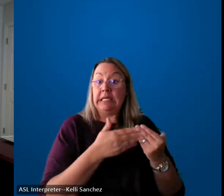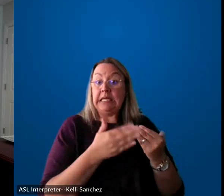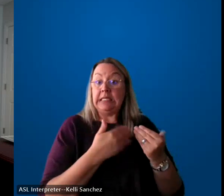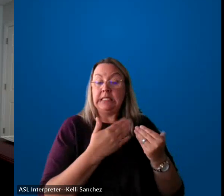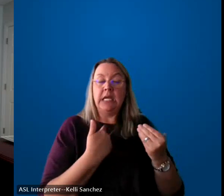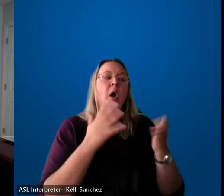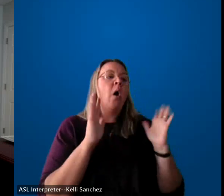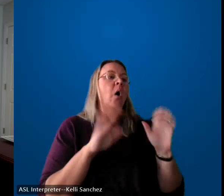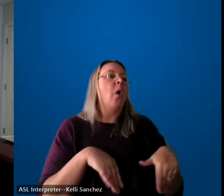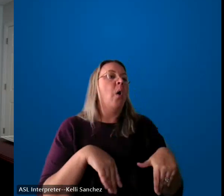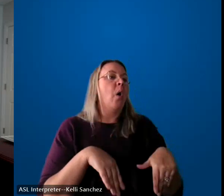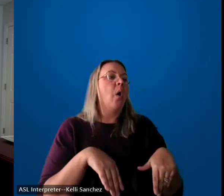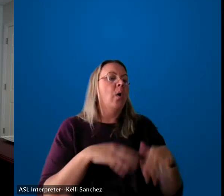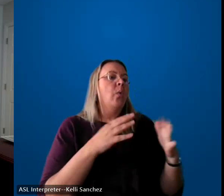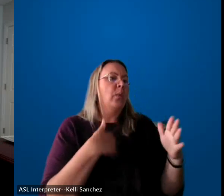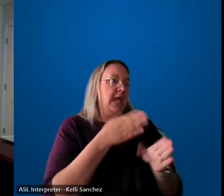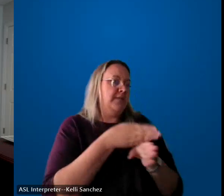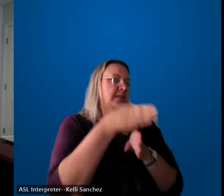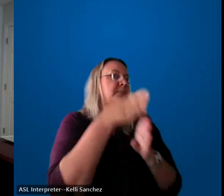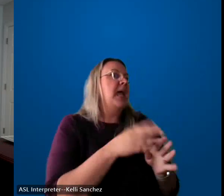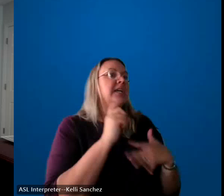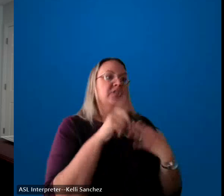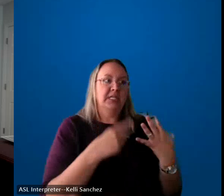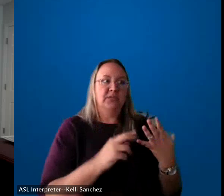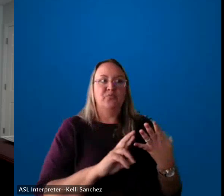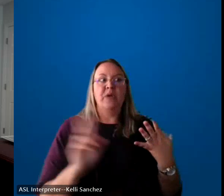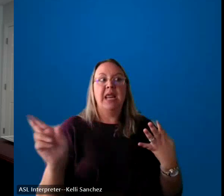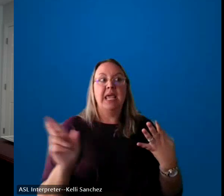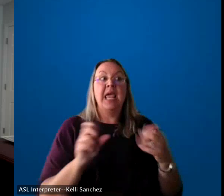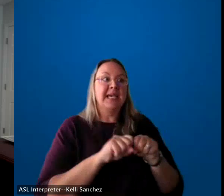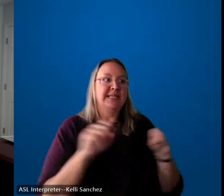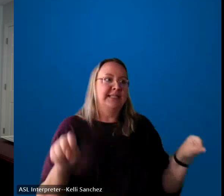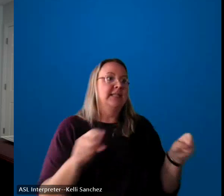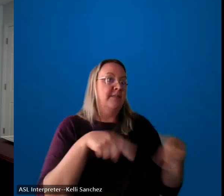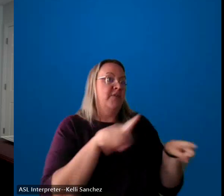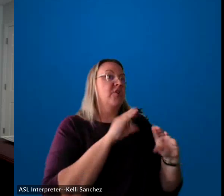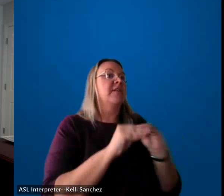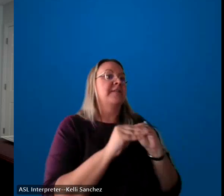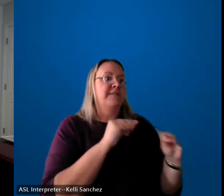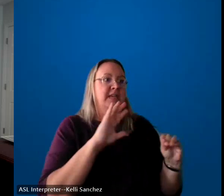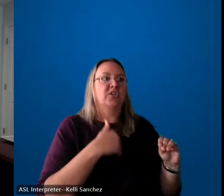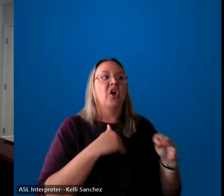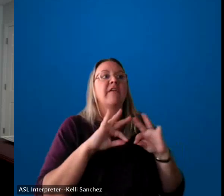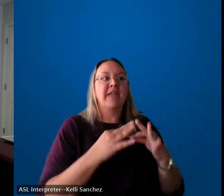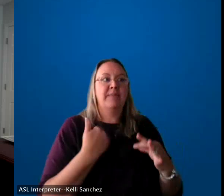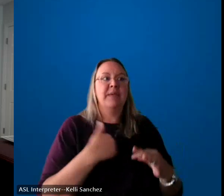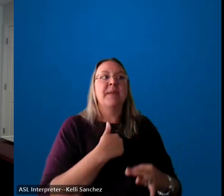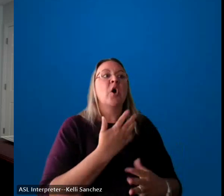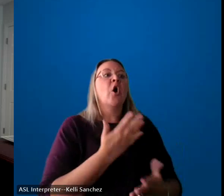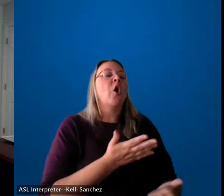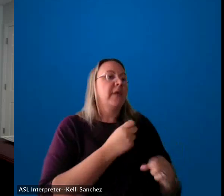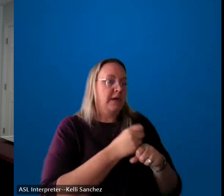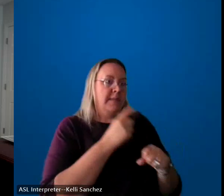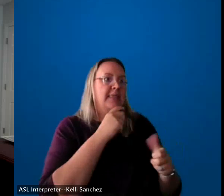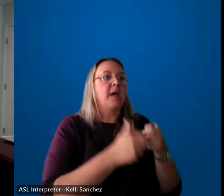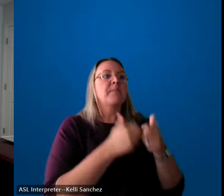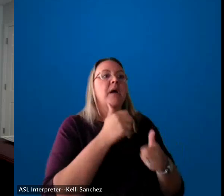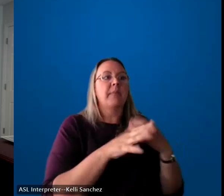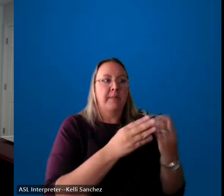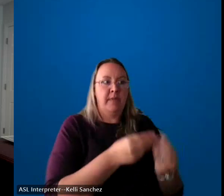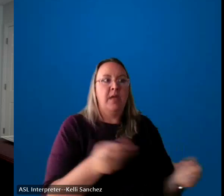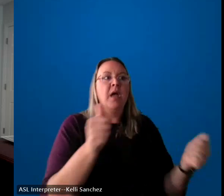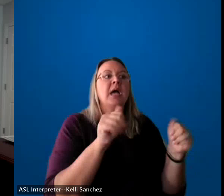oh, here are these specialists and here is this special system and they're going to fix our loved ones and they're going to make the problem going to go away and it's going to